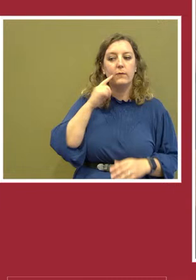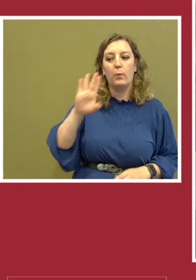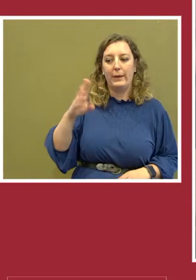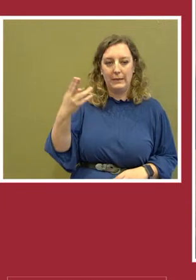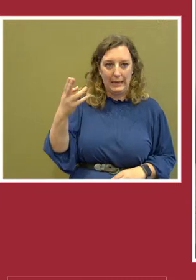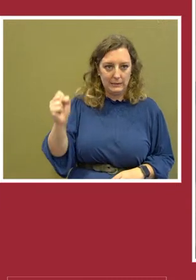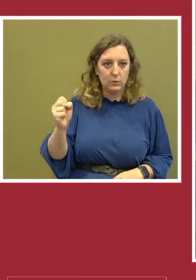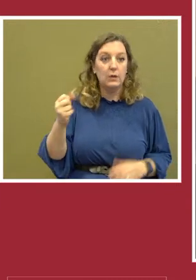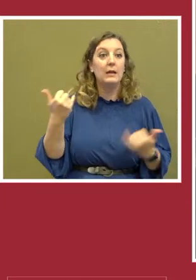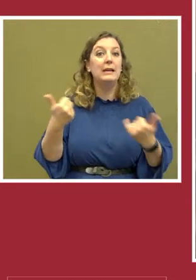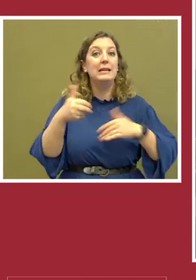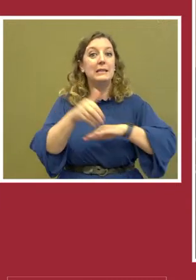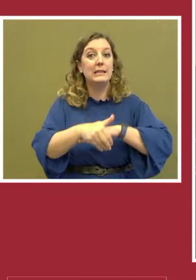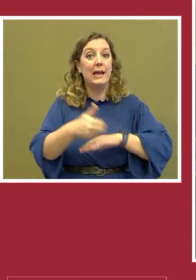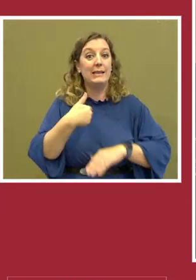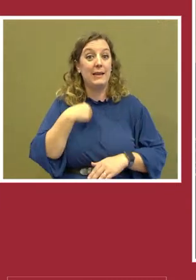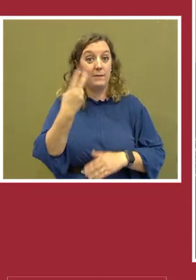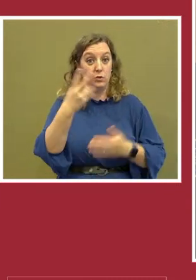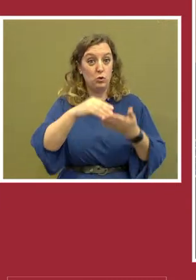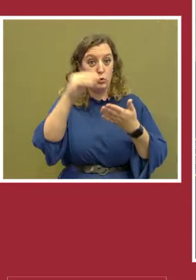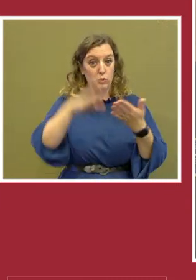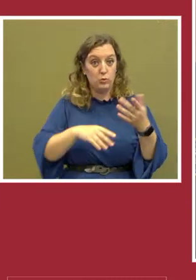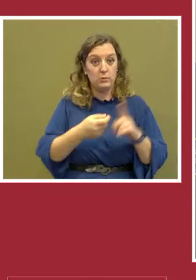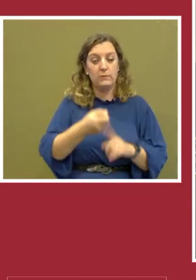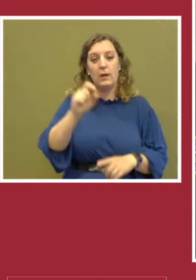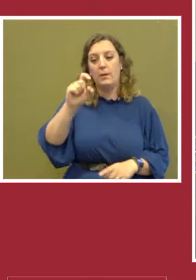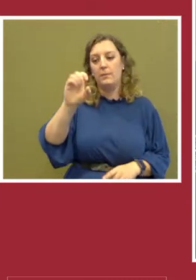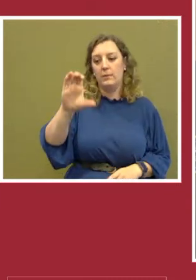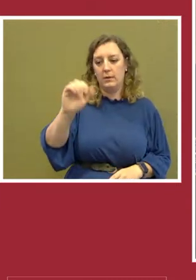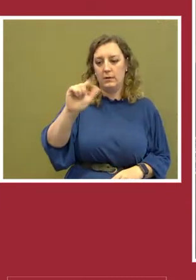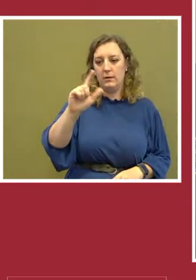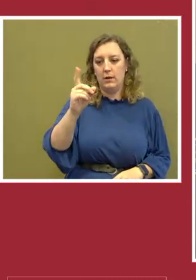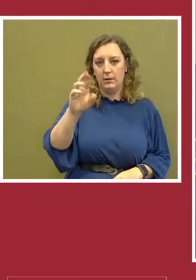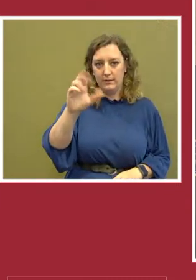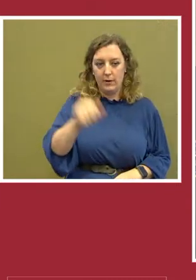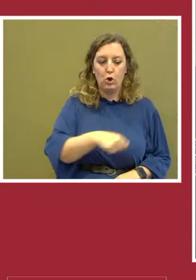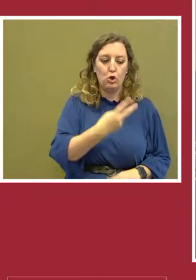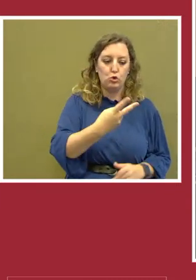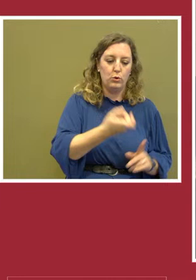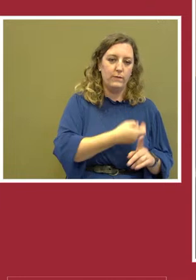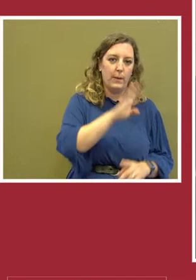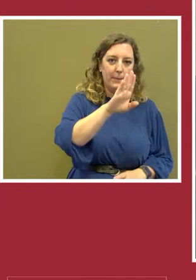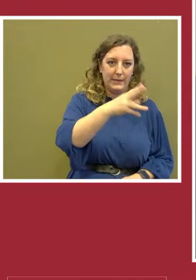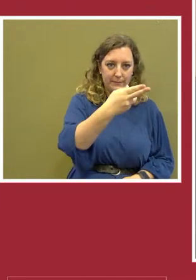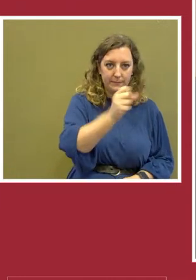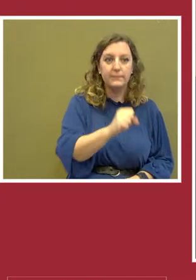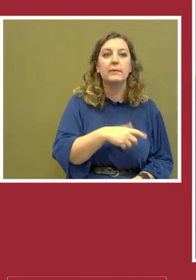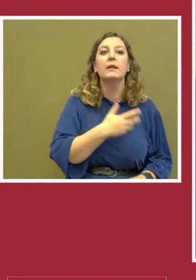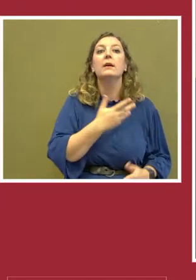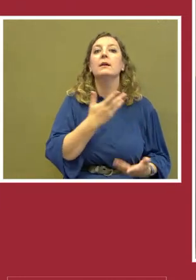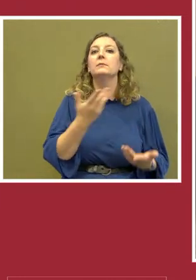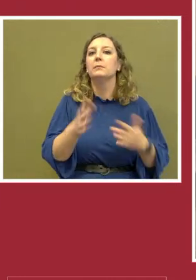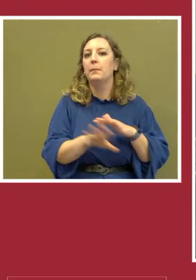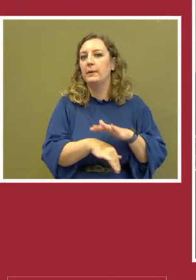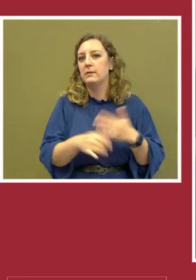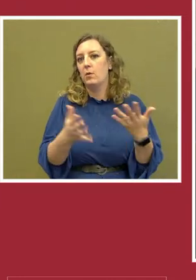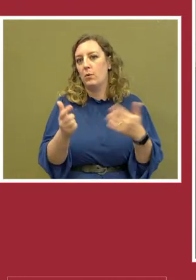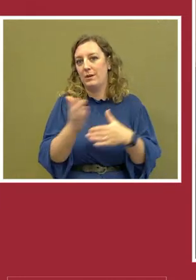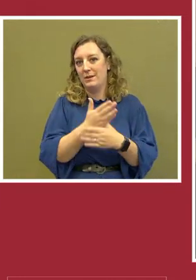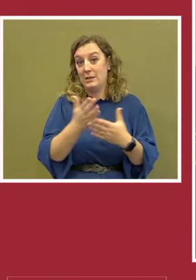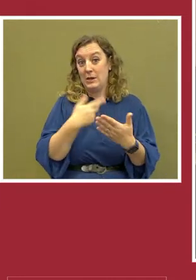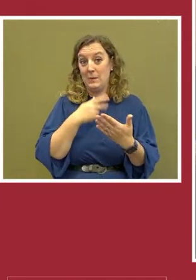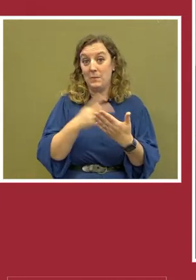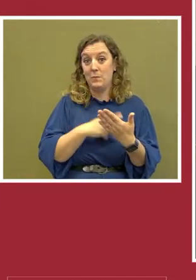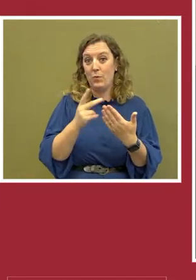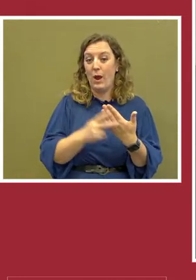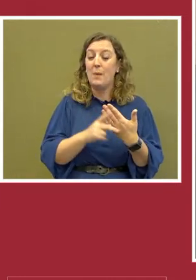High School. And tonight I have two students from Caldera and two students from Bend High. Basically, we wanted to share with you that our